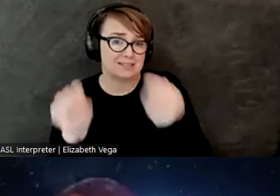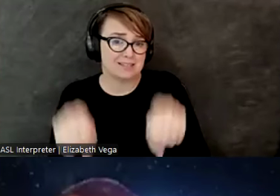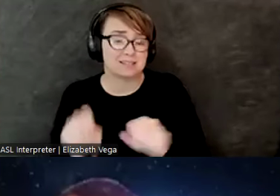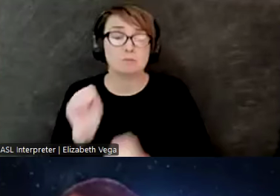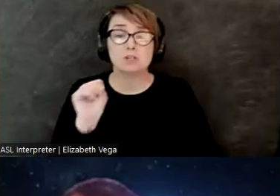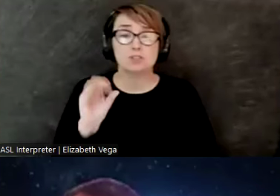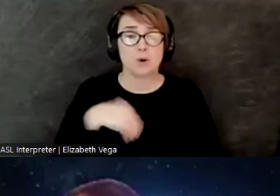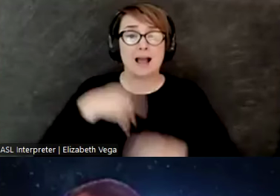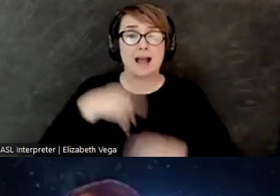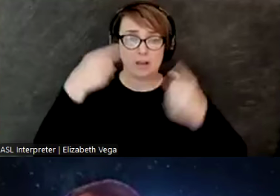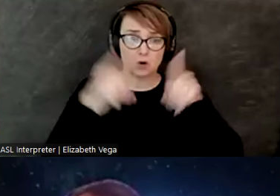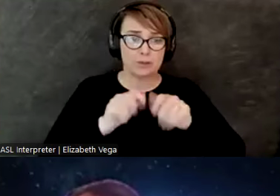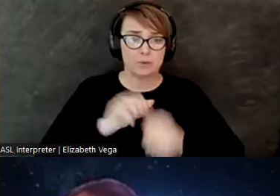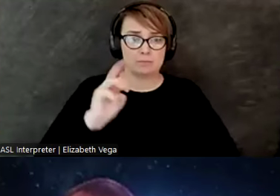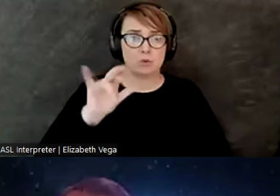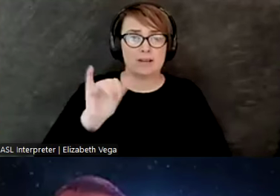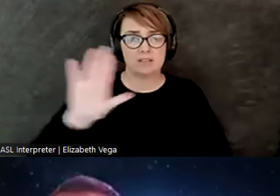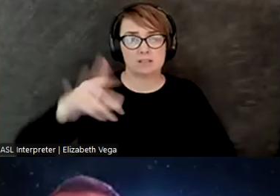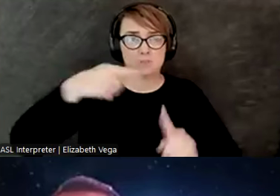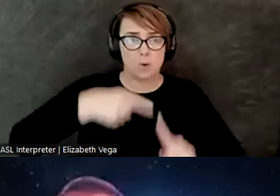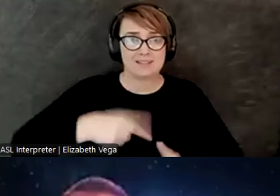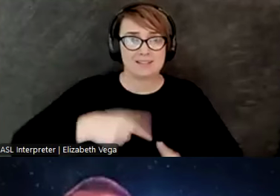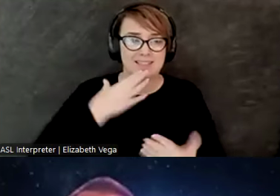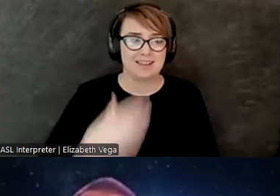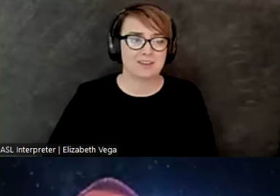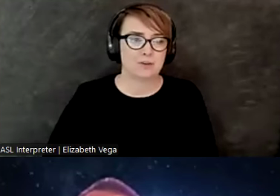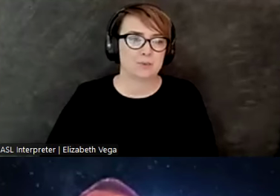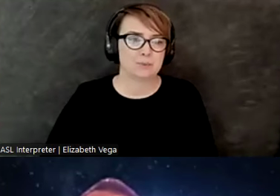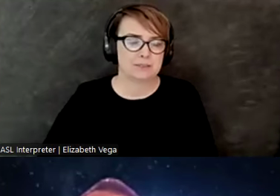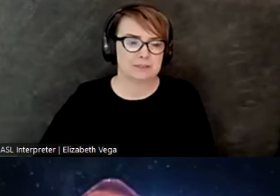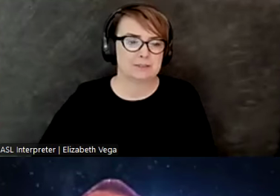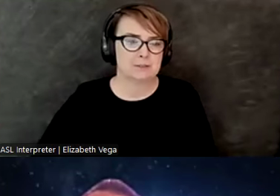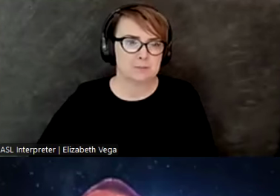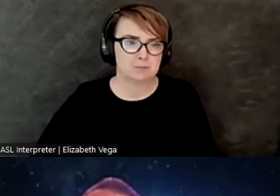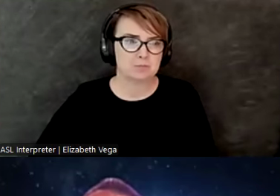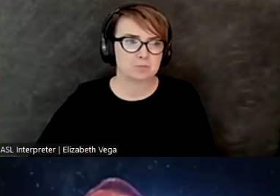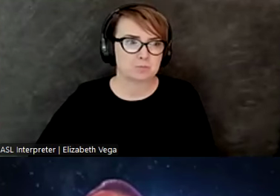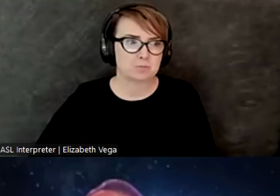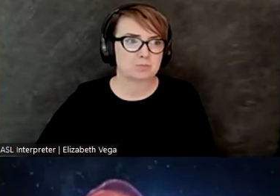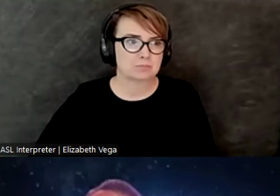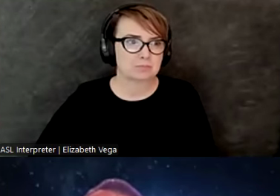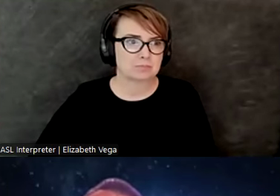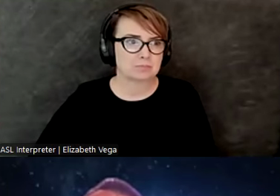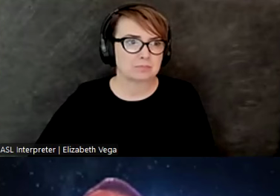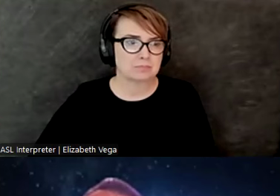with Maria's points. So thanks. Thanks, Nina. Talene.